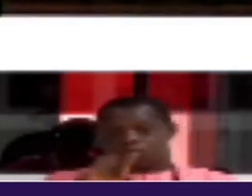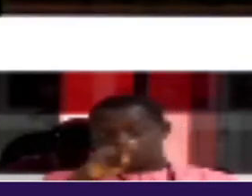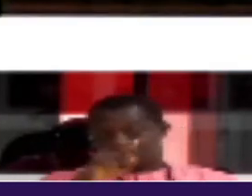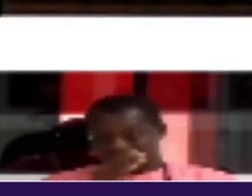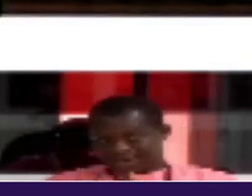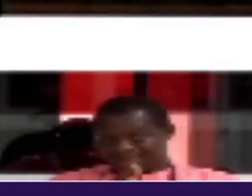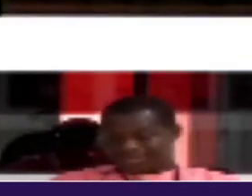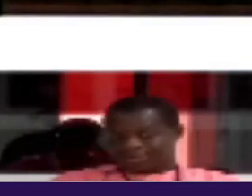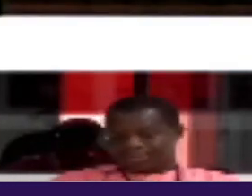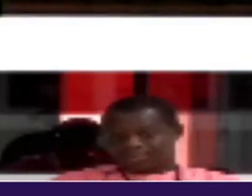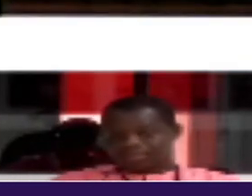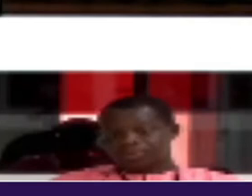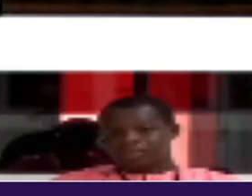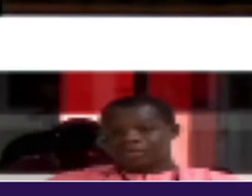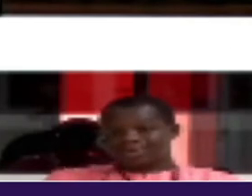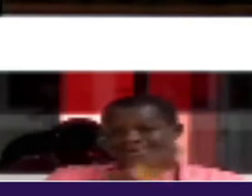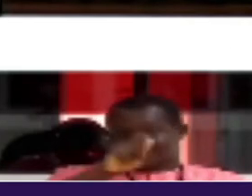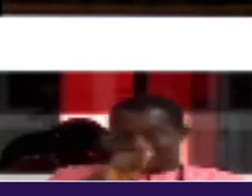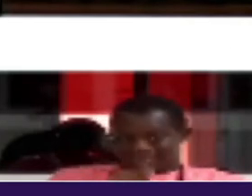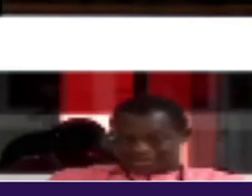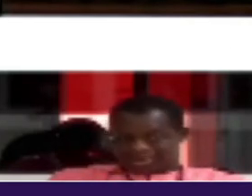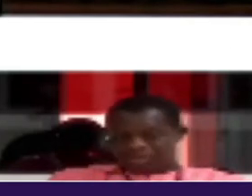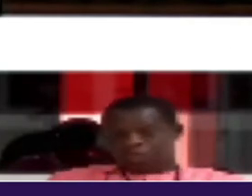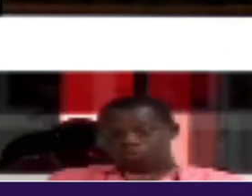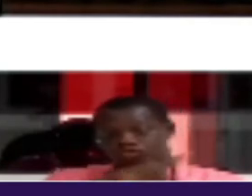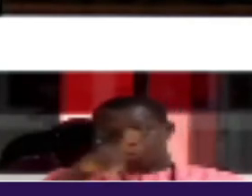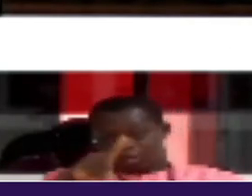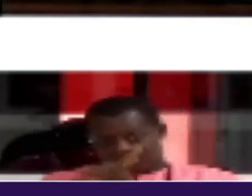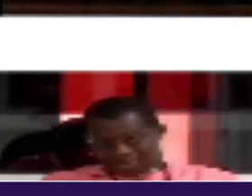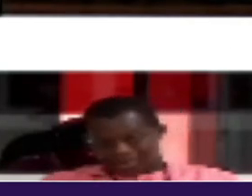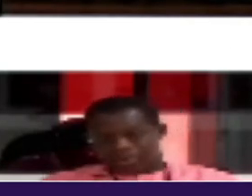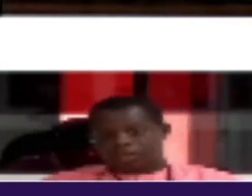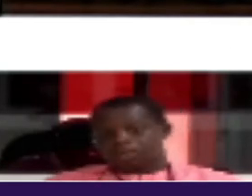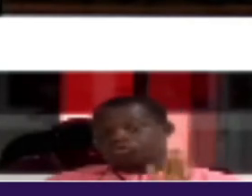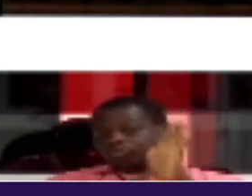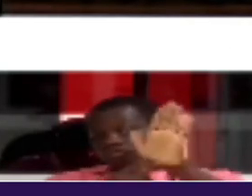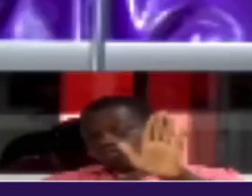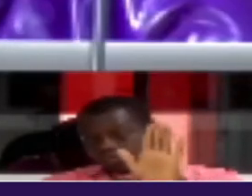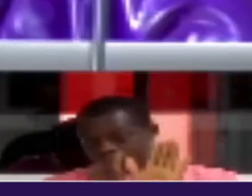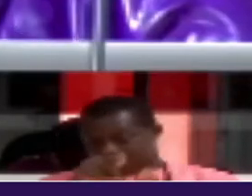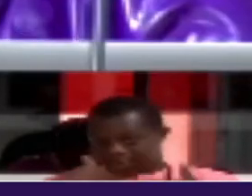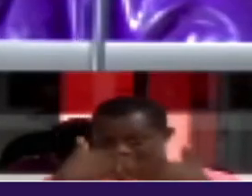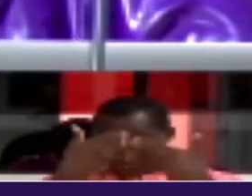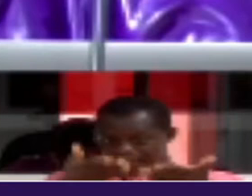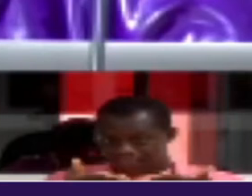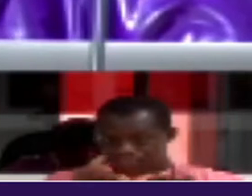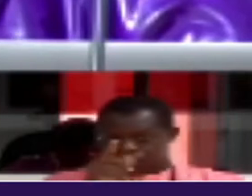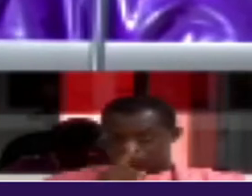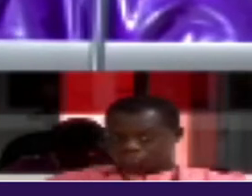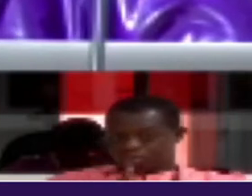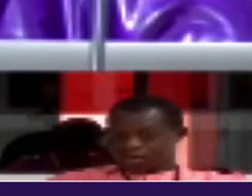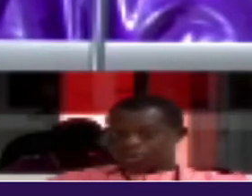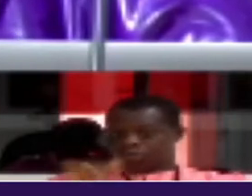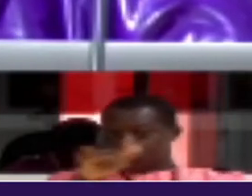fact signed a document indicating that you have been given those warnings I just